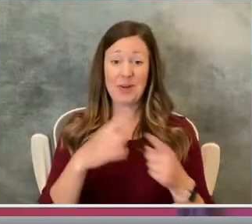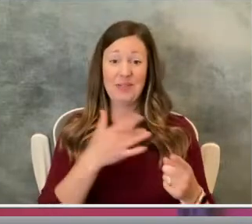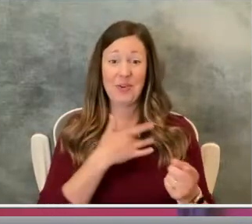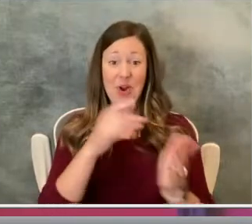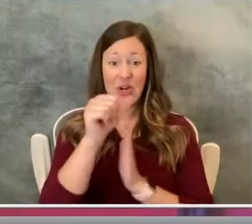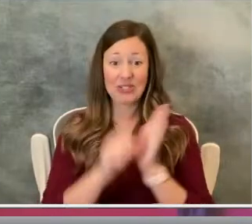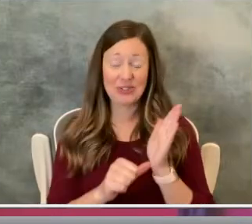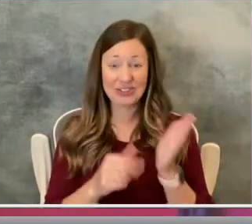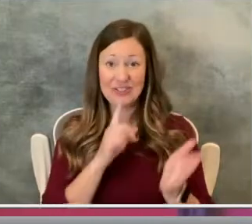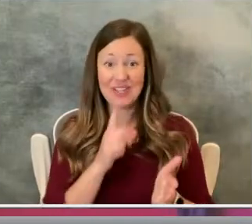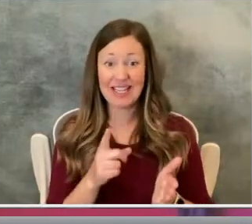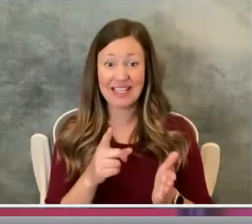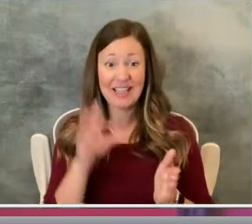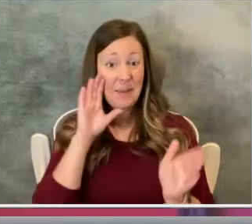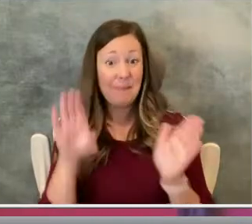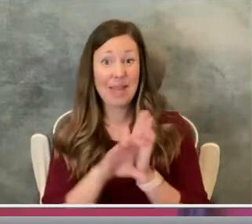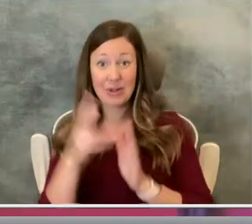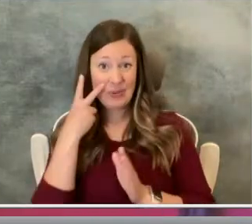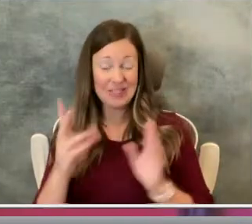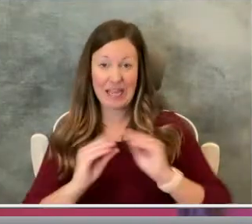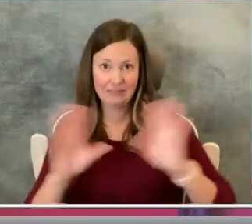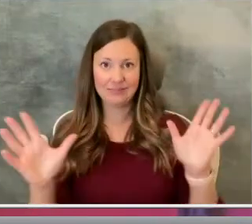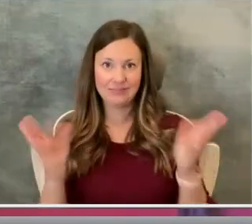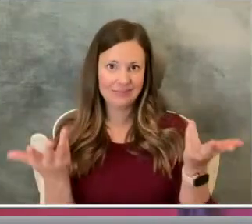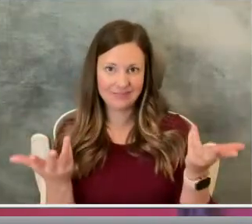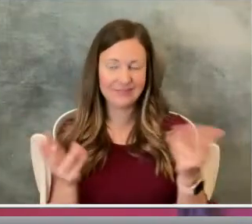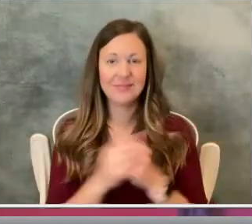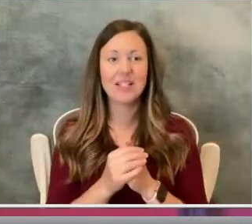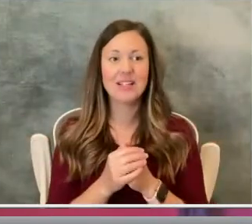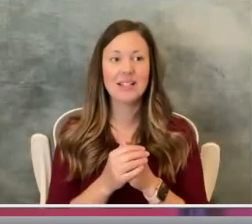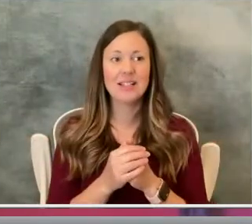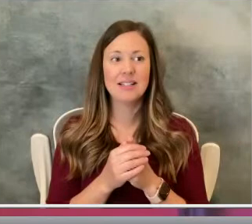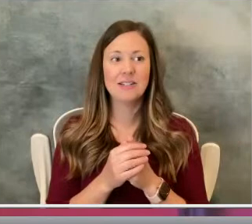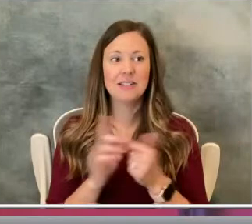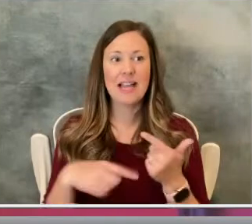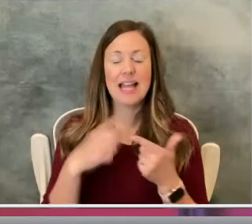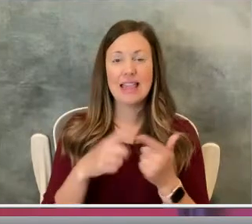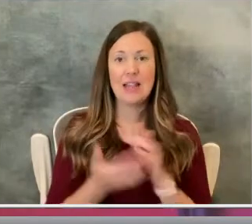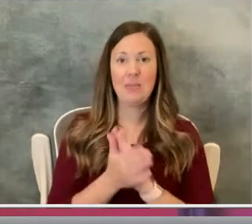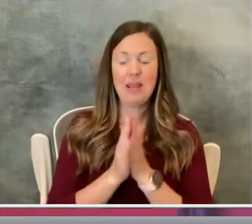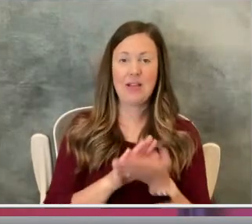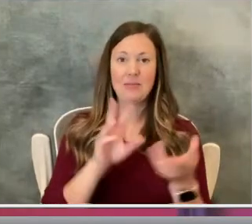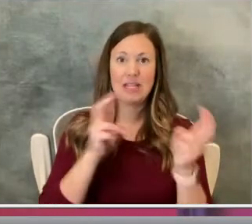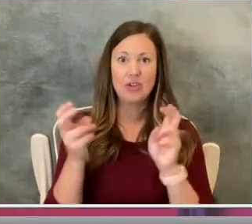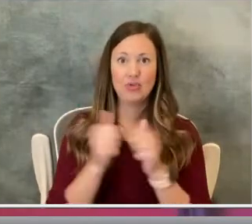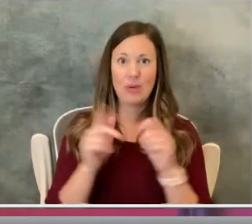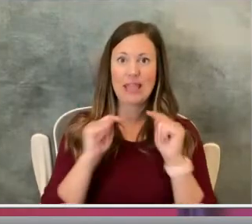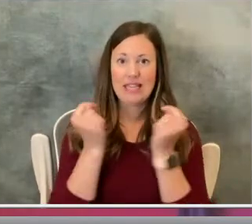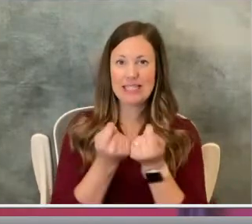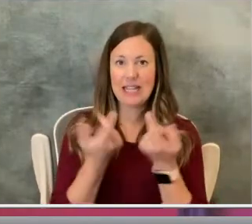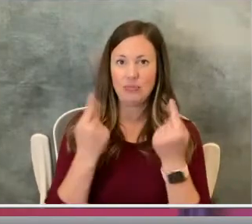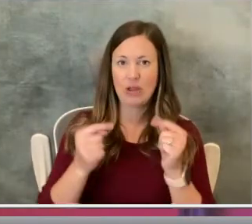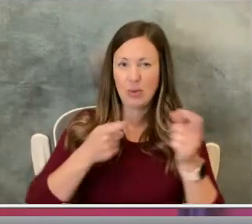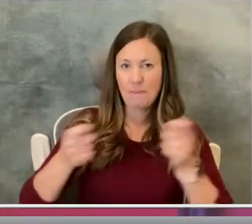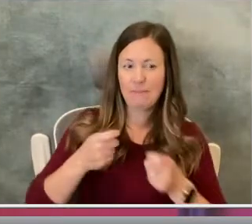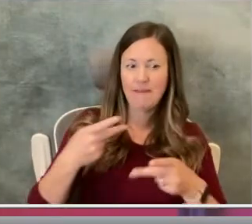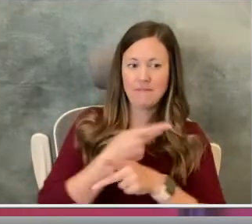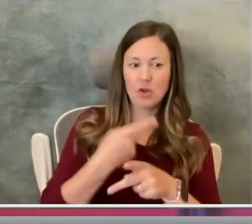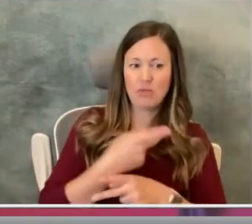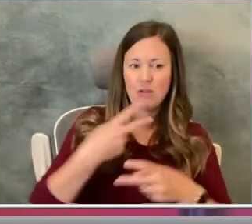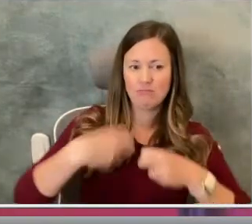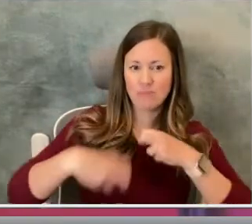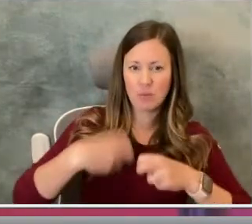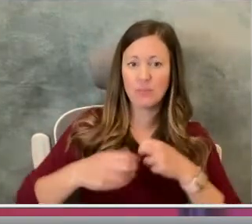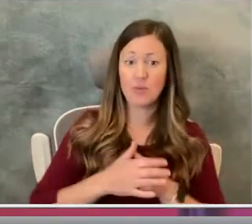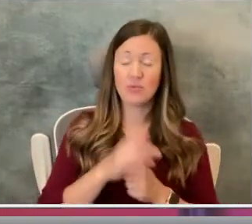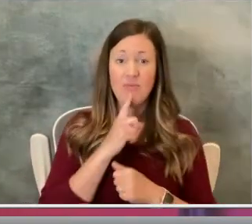lie to you that much. Right. And then it becomes an issue of the team managing the problems appropriately. I mean, it is jarring to